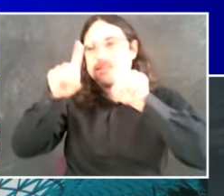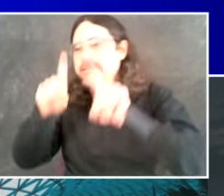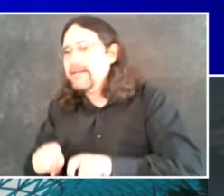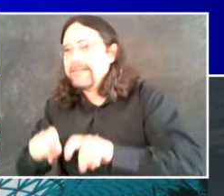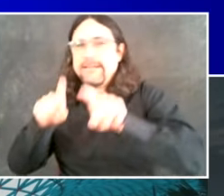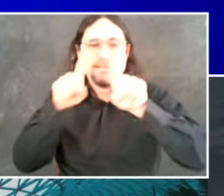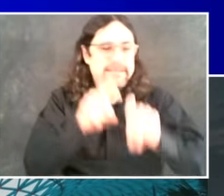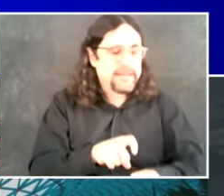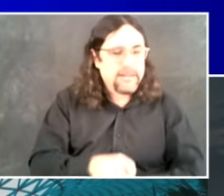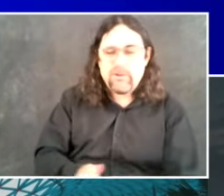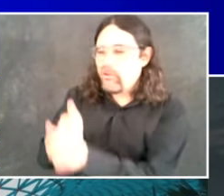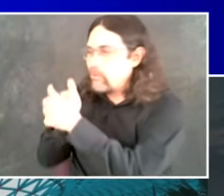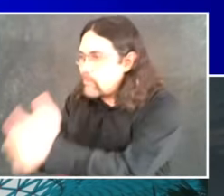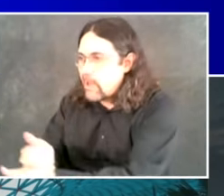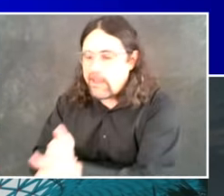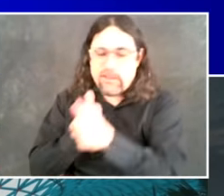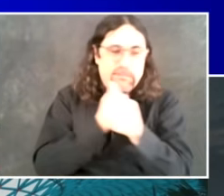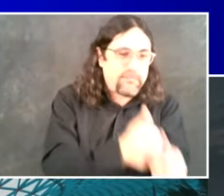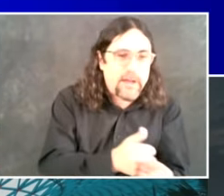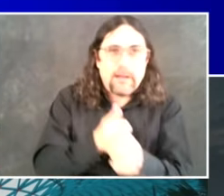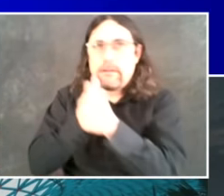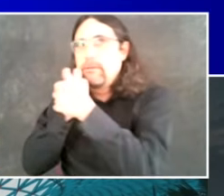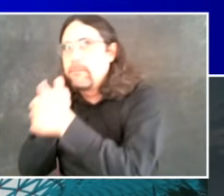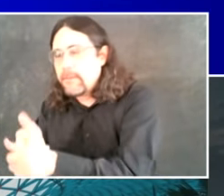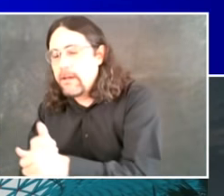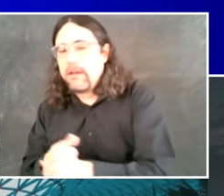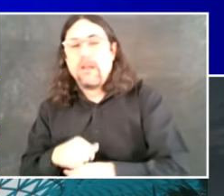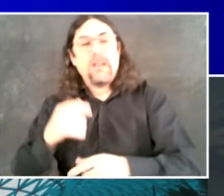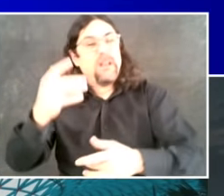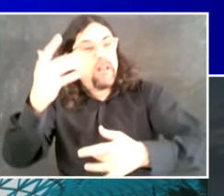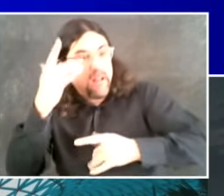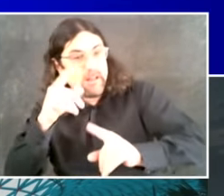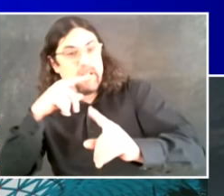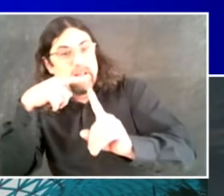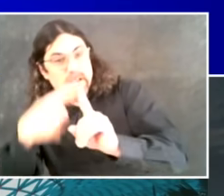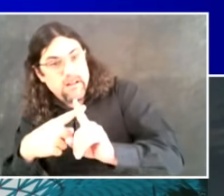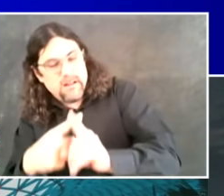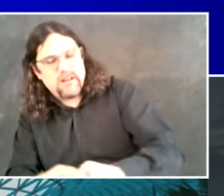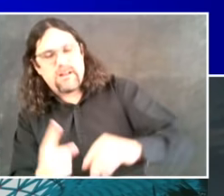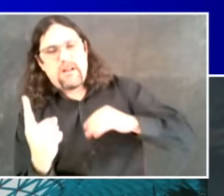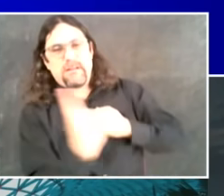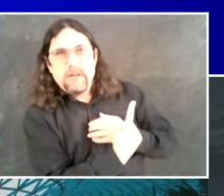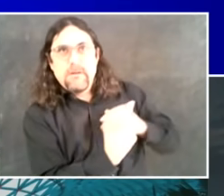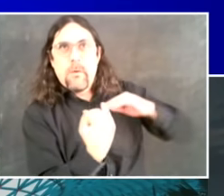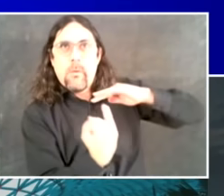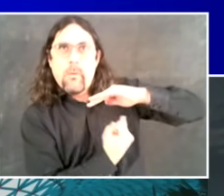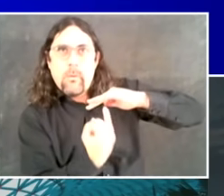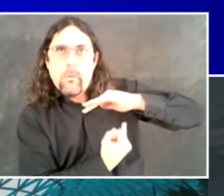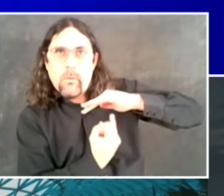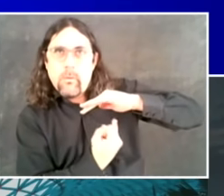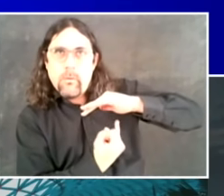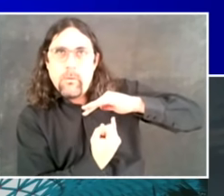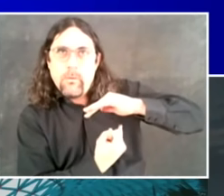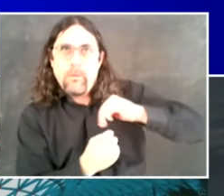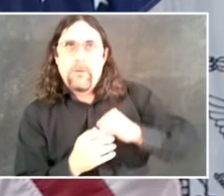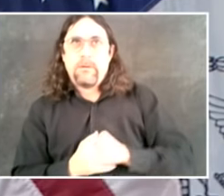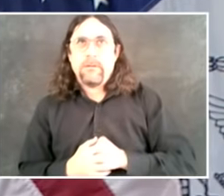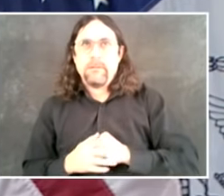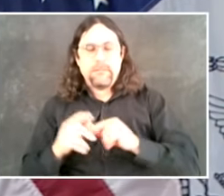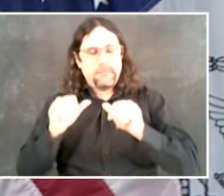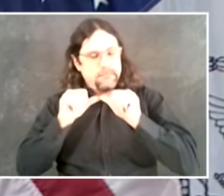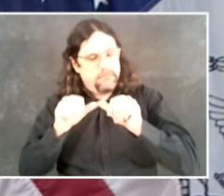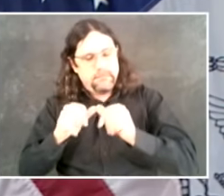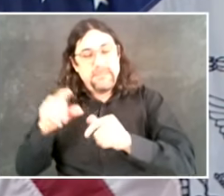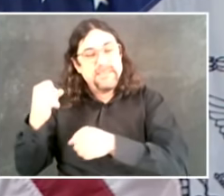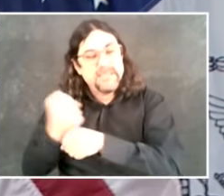that has to be stronger and stronger all the time to make sure we put the disease in check and keep it in check. So the